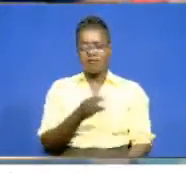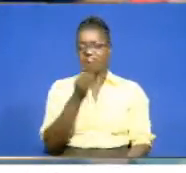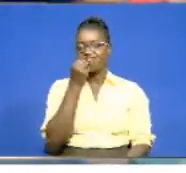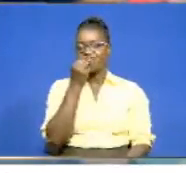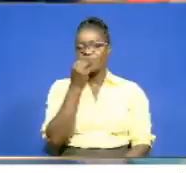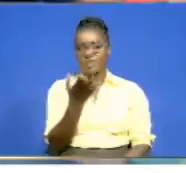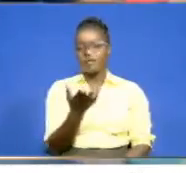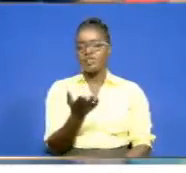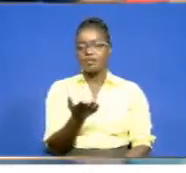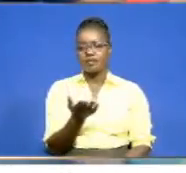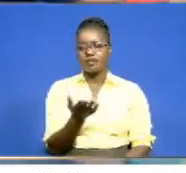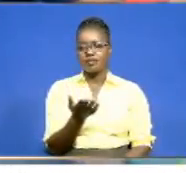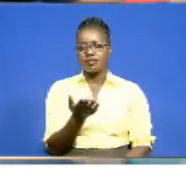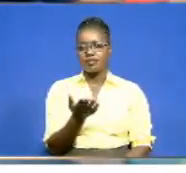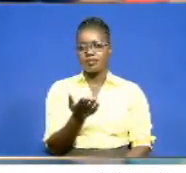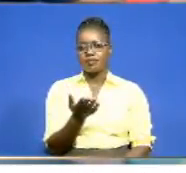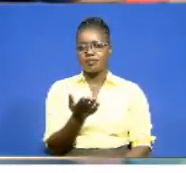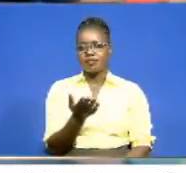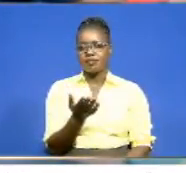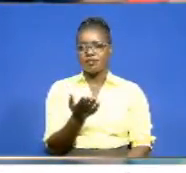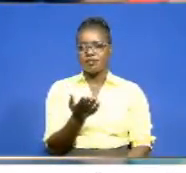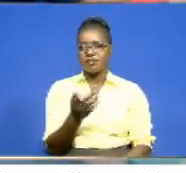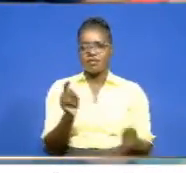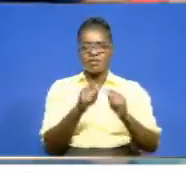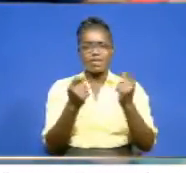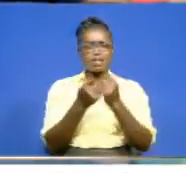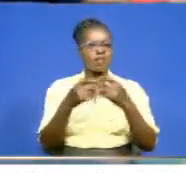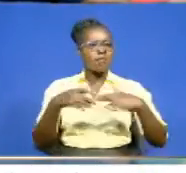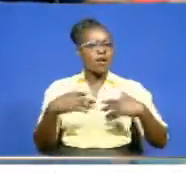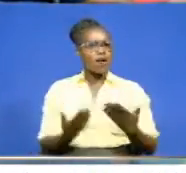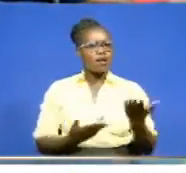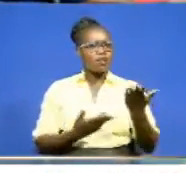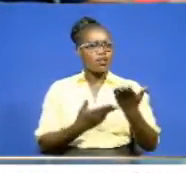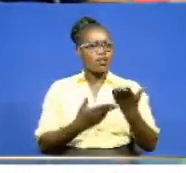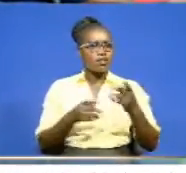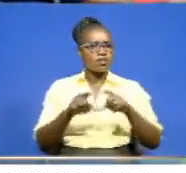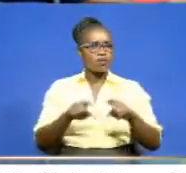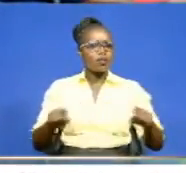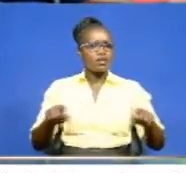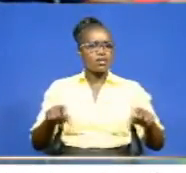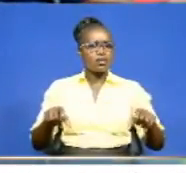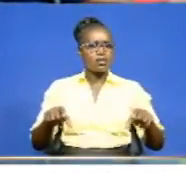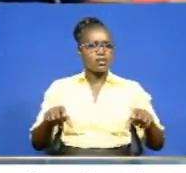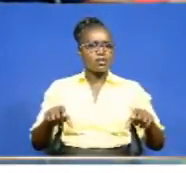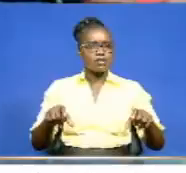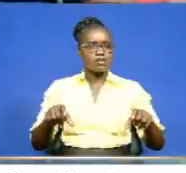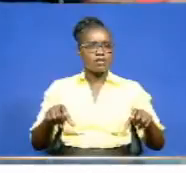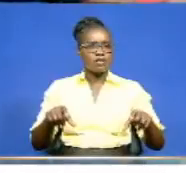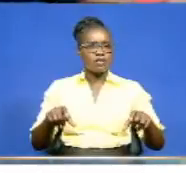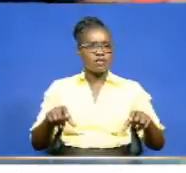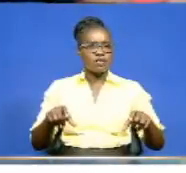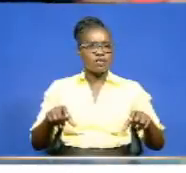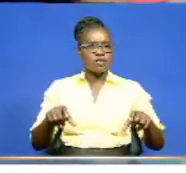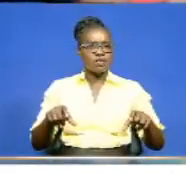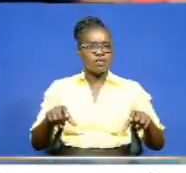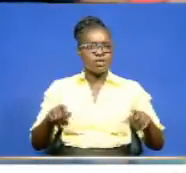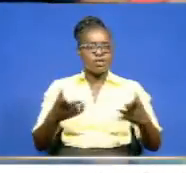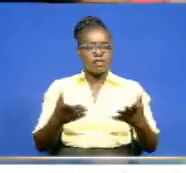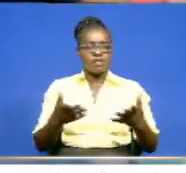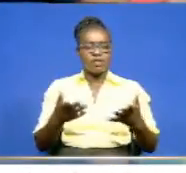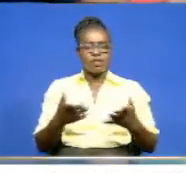local leagues. So what is it about this team and this technical bench that has actually enabled them to be able to, you know, gel that